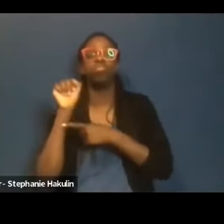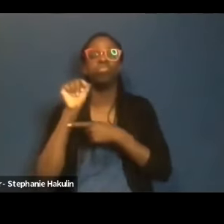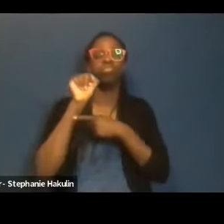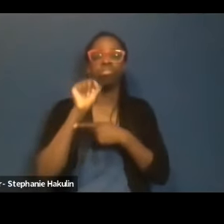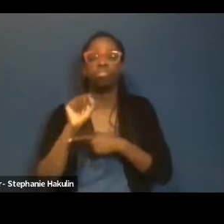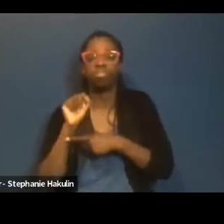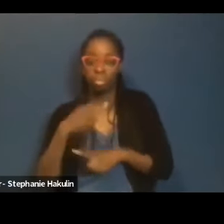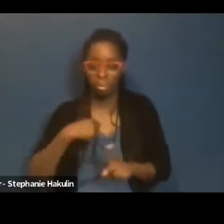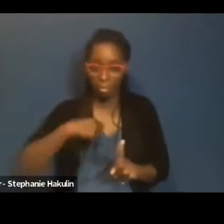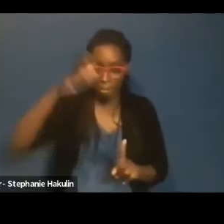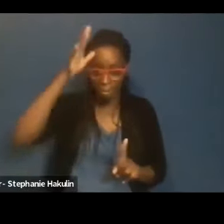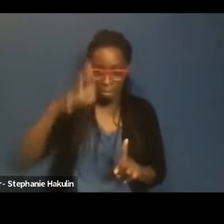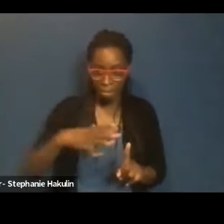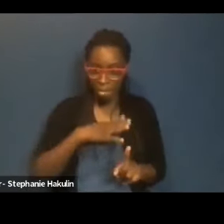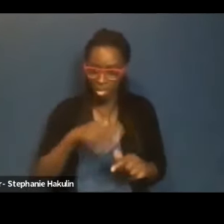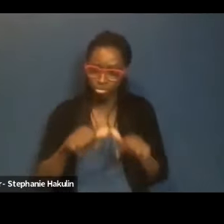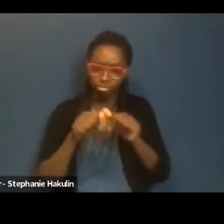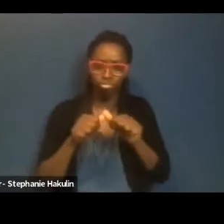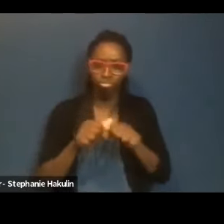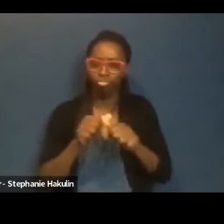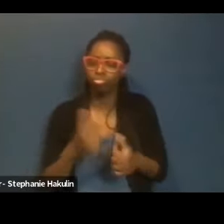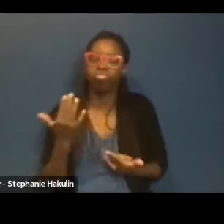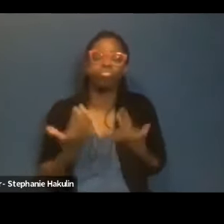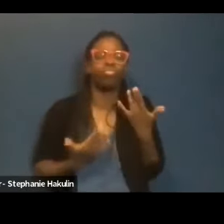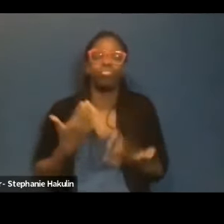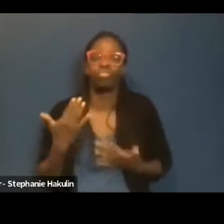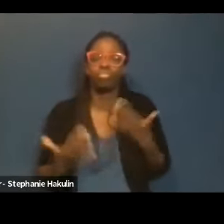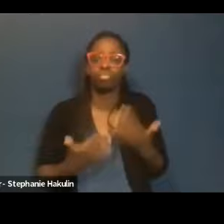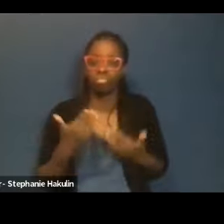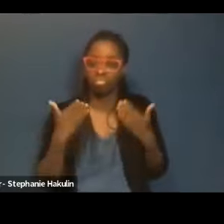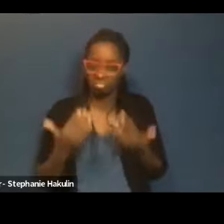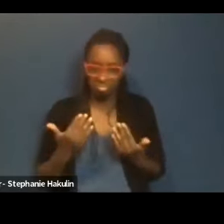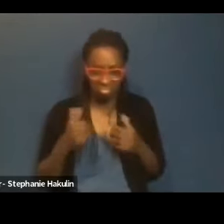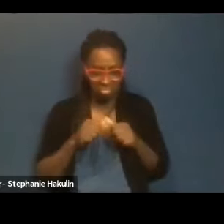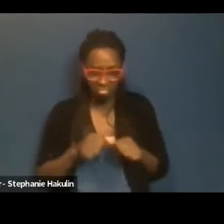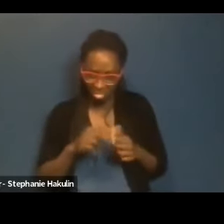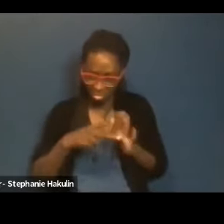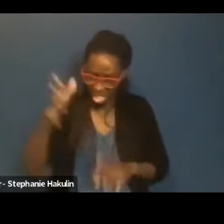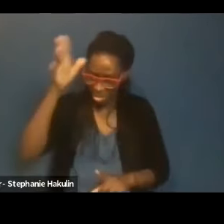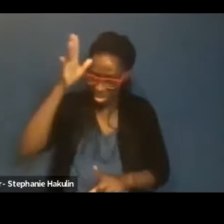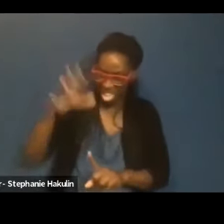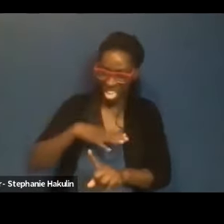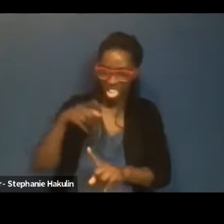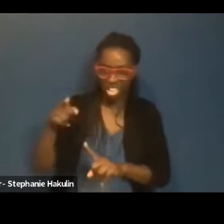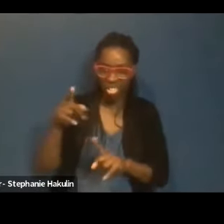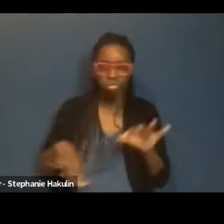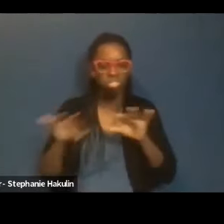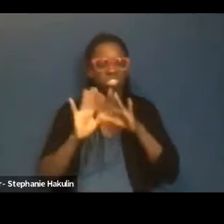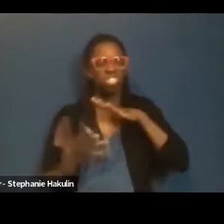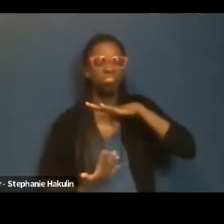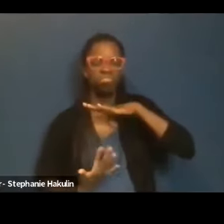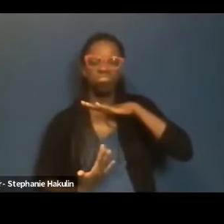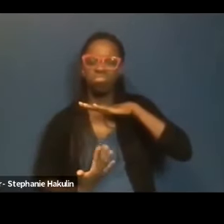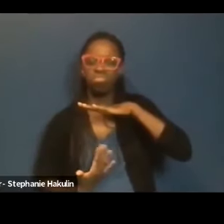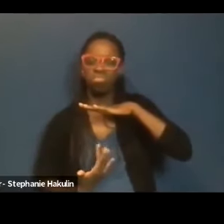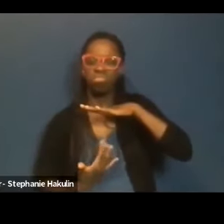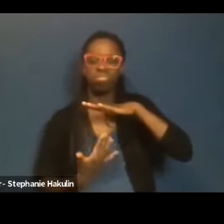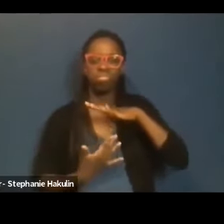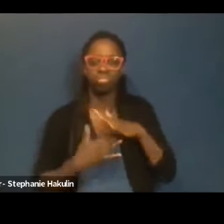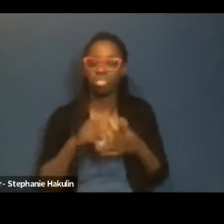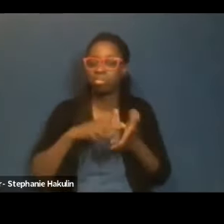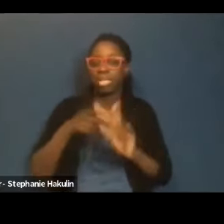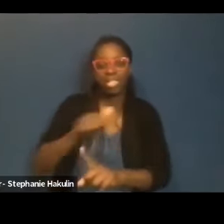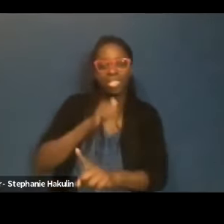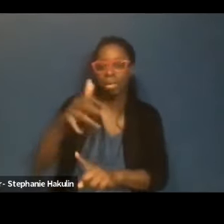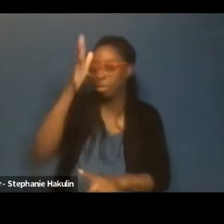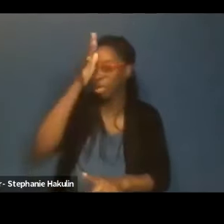You are not a man without it. Walk with these flames burning at your feet. You are not a man without them. Do not test the power of a